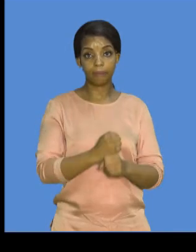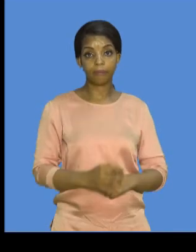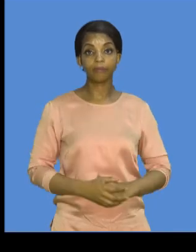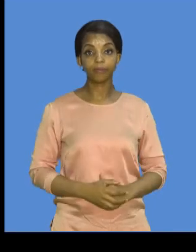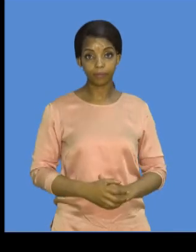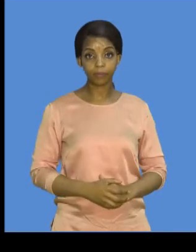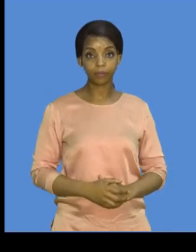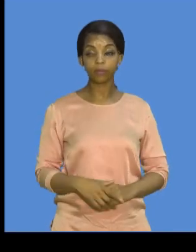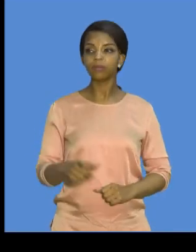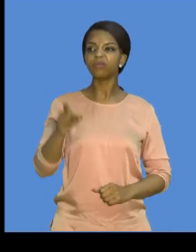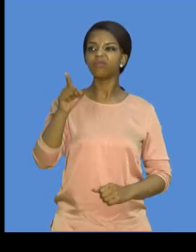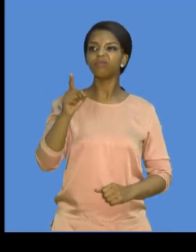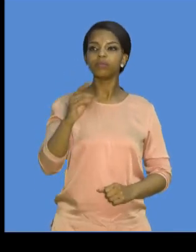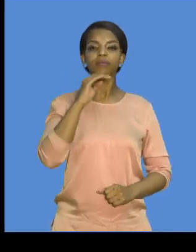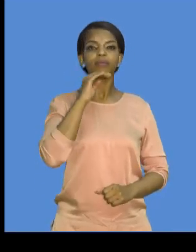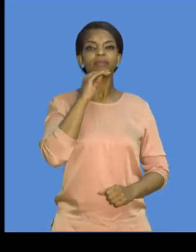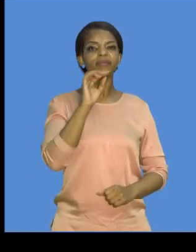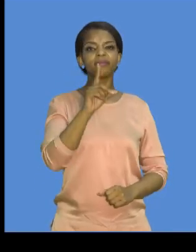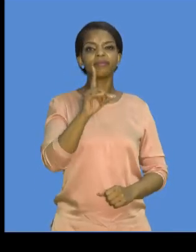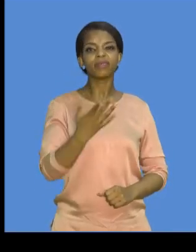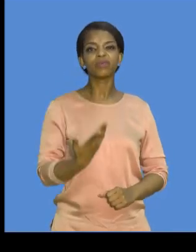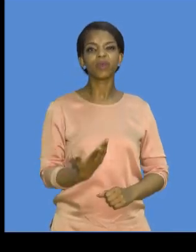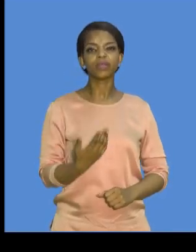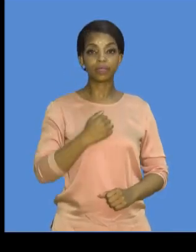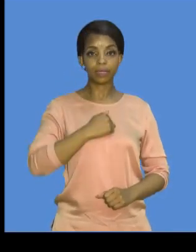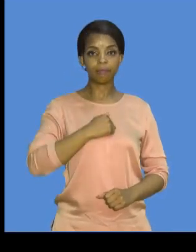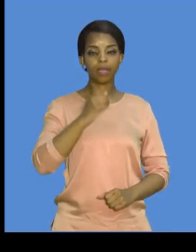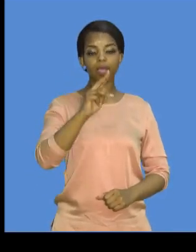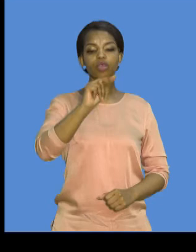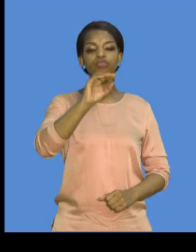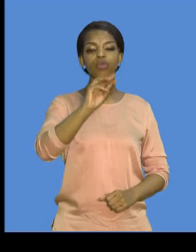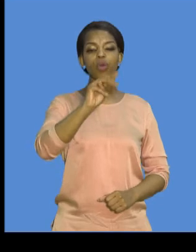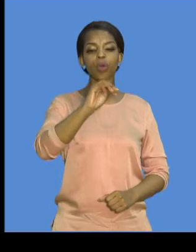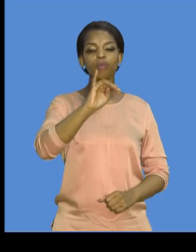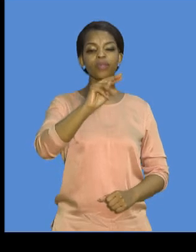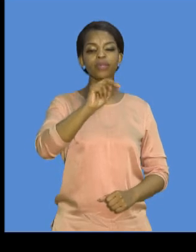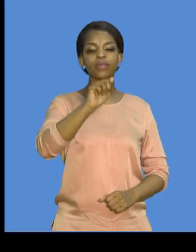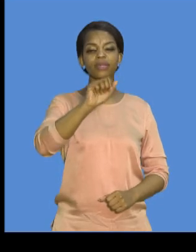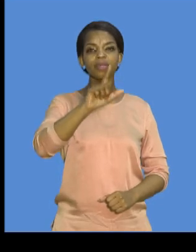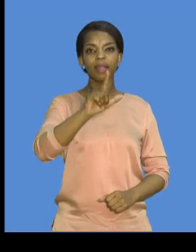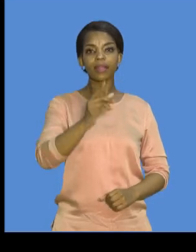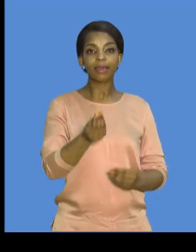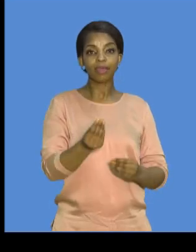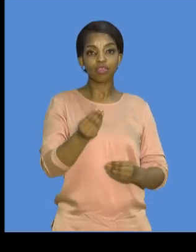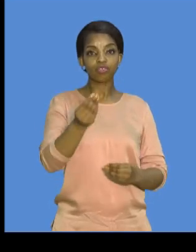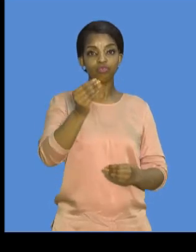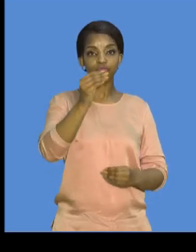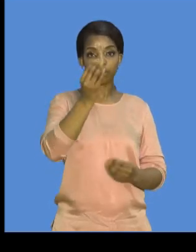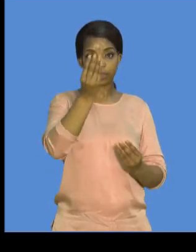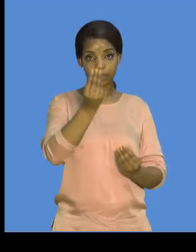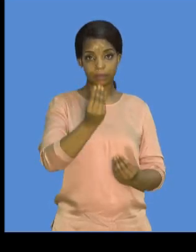right? This means that this would be my nominal interest rate. But now, if I use